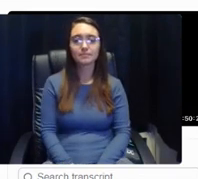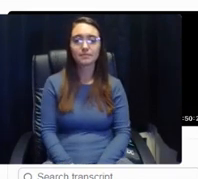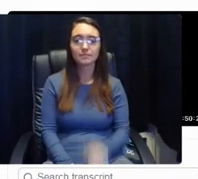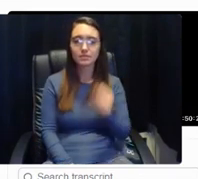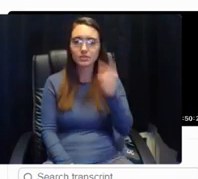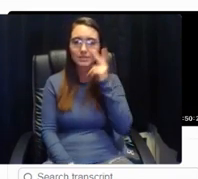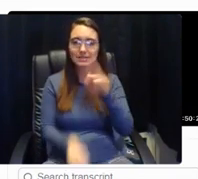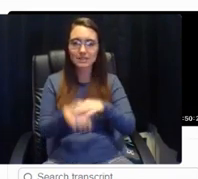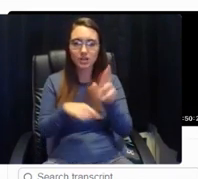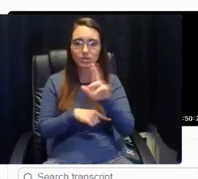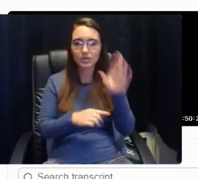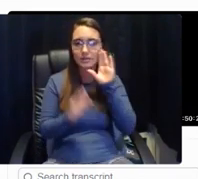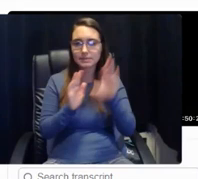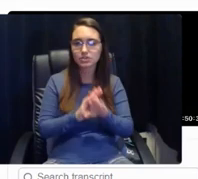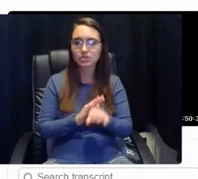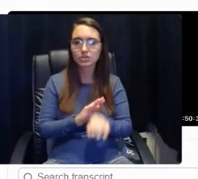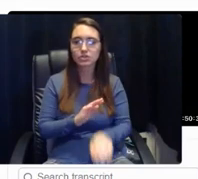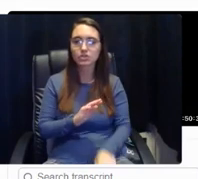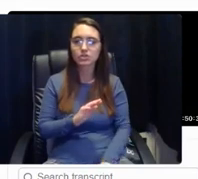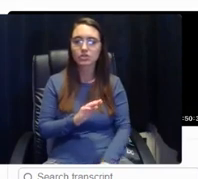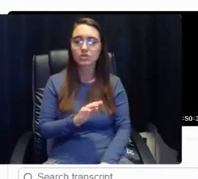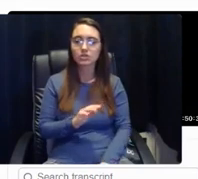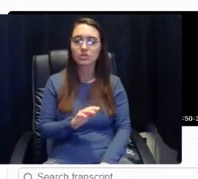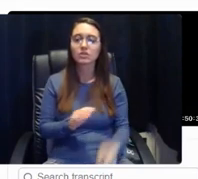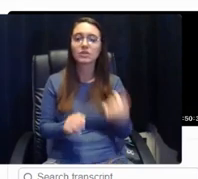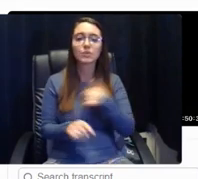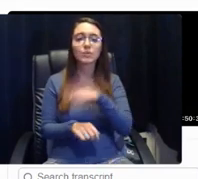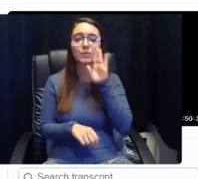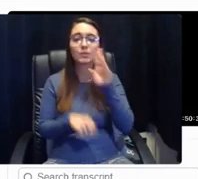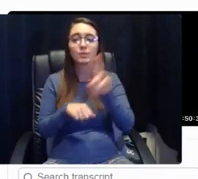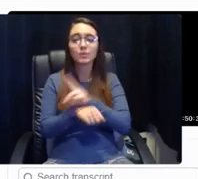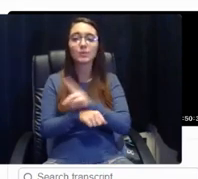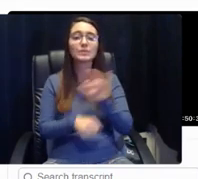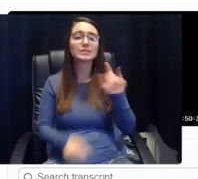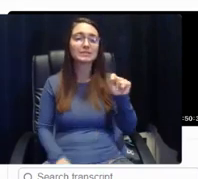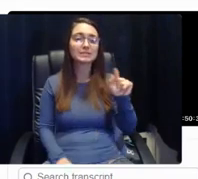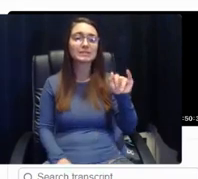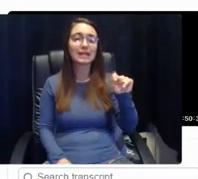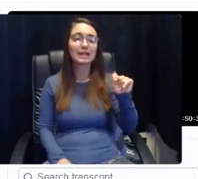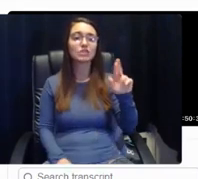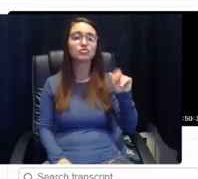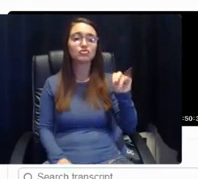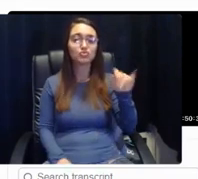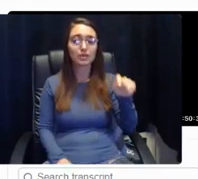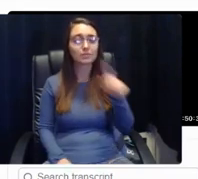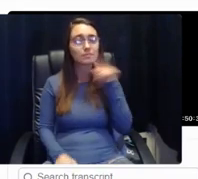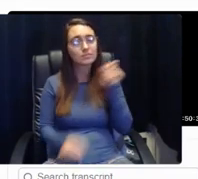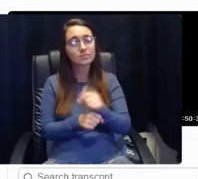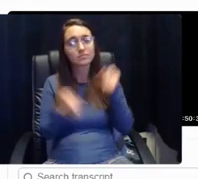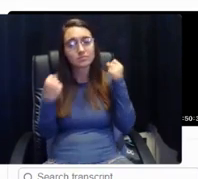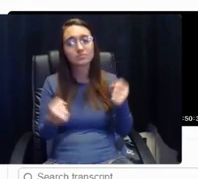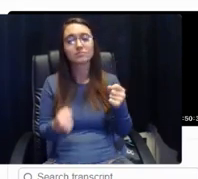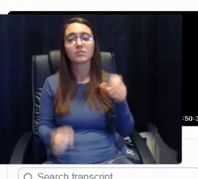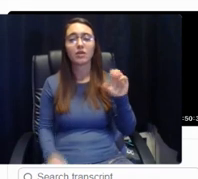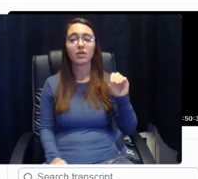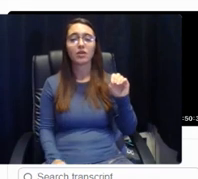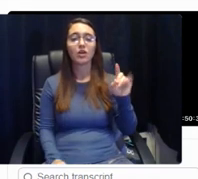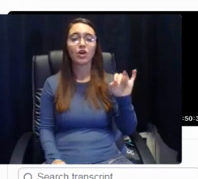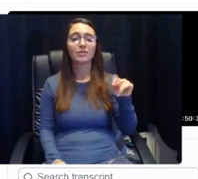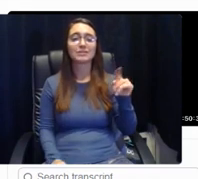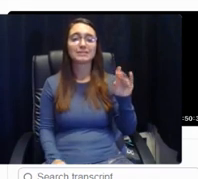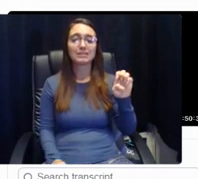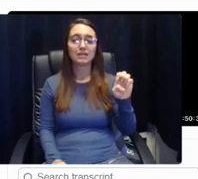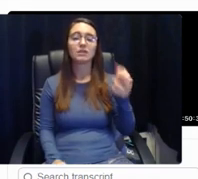on the right-hand side here, we utilize a titrant, highly oxidized titrant, to titrate